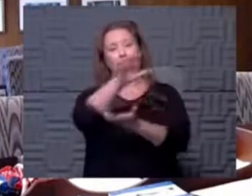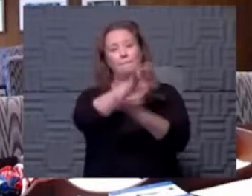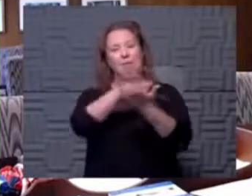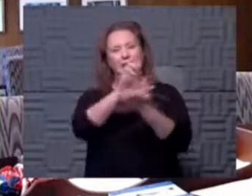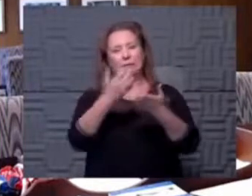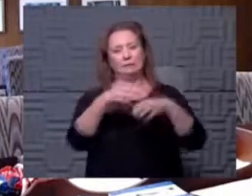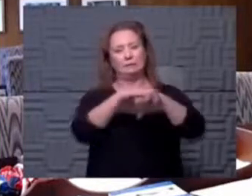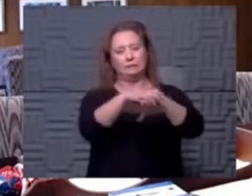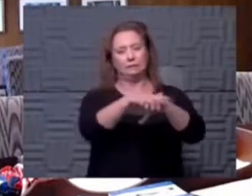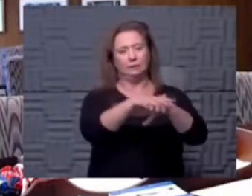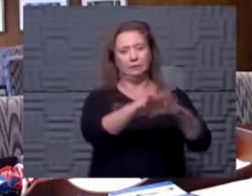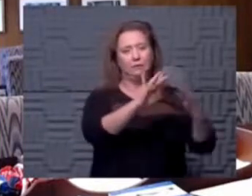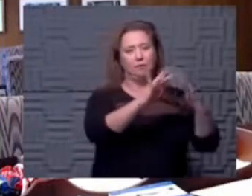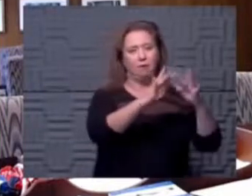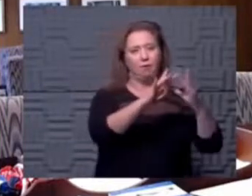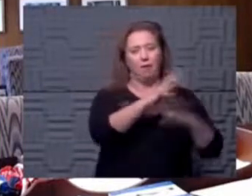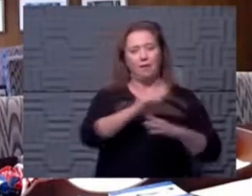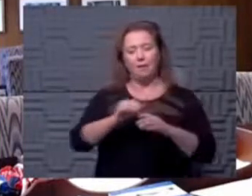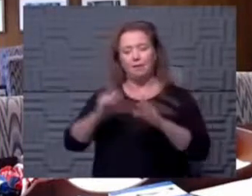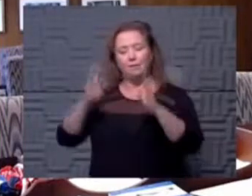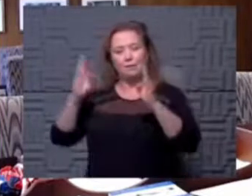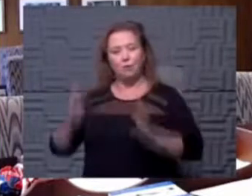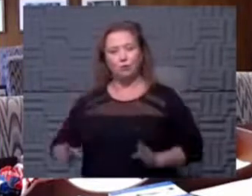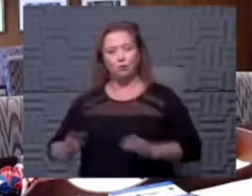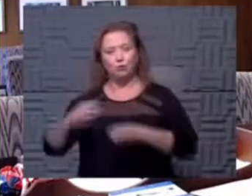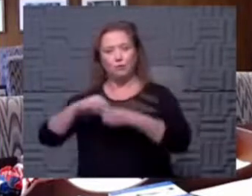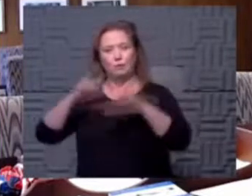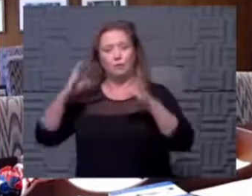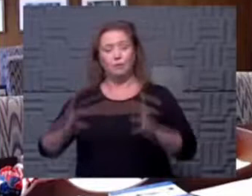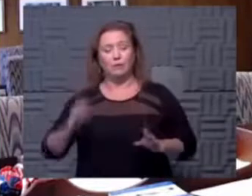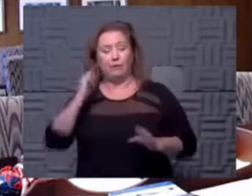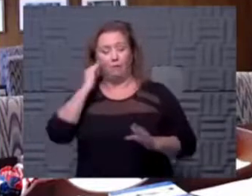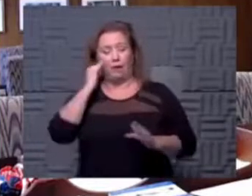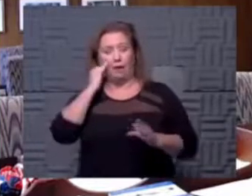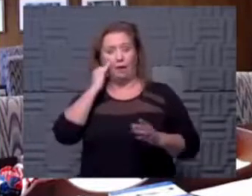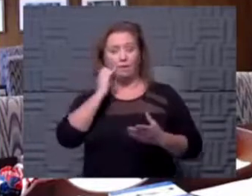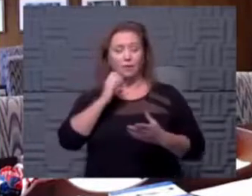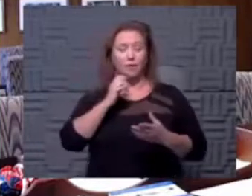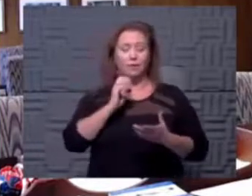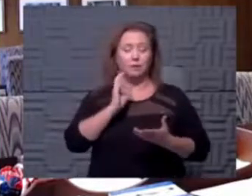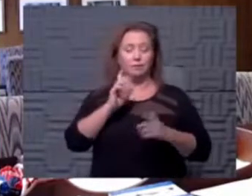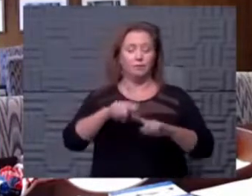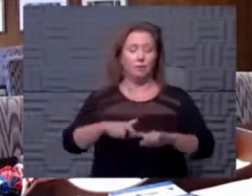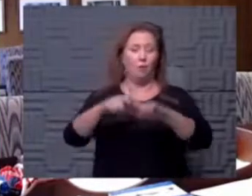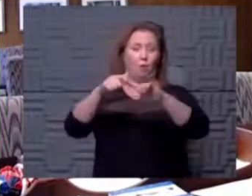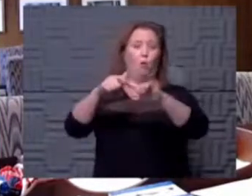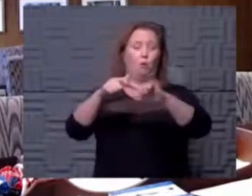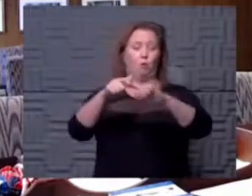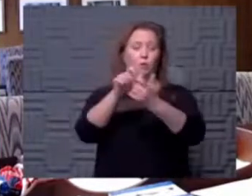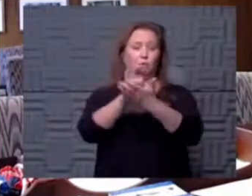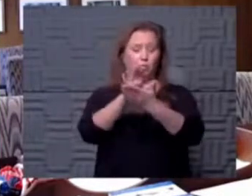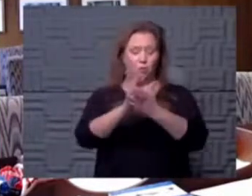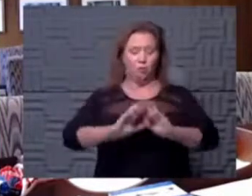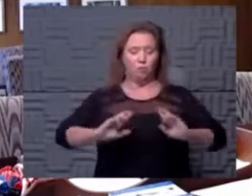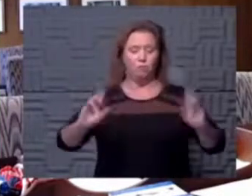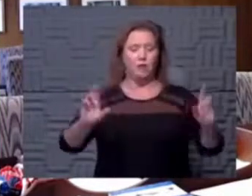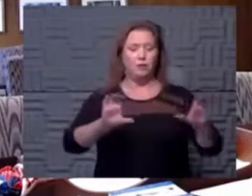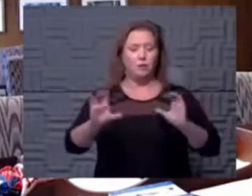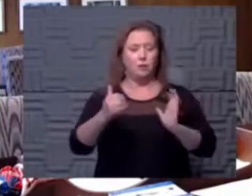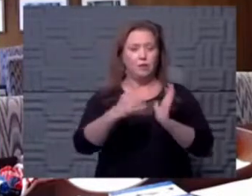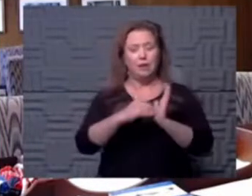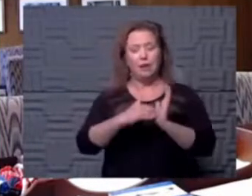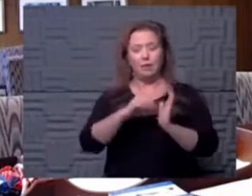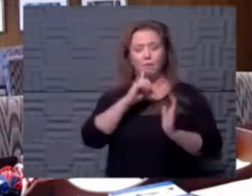sorts. And then if we have to pull back at some point, we're prepared to do that again. I'm just